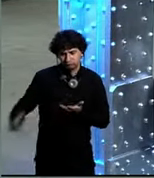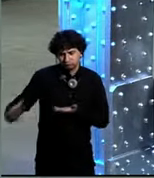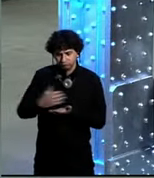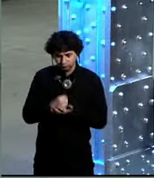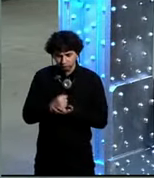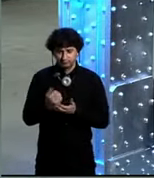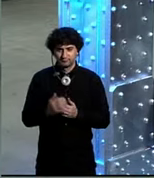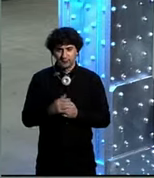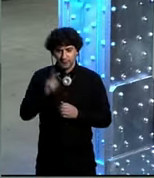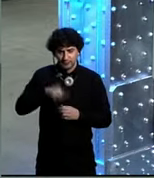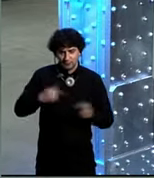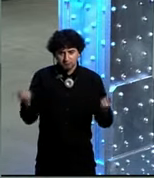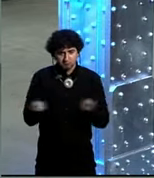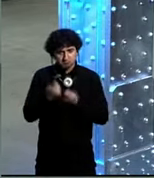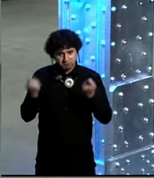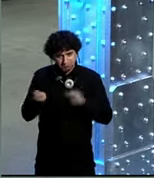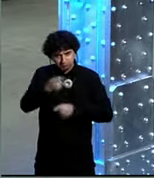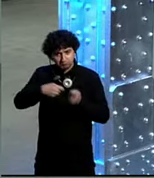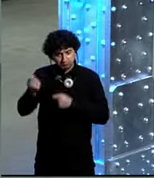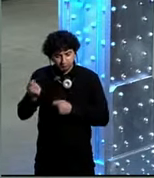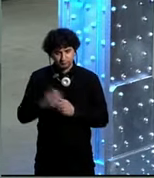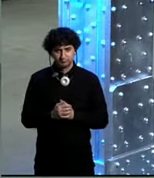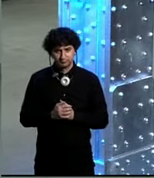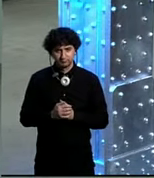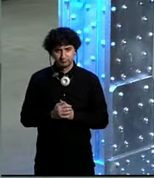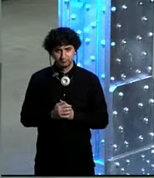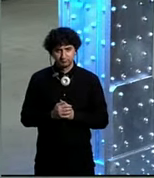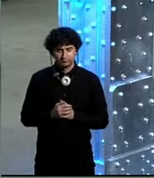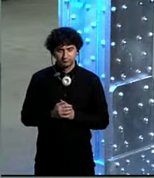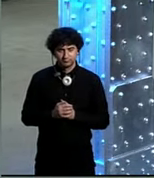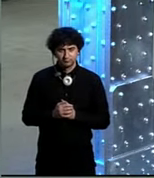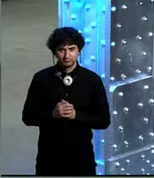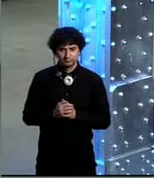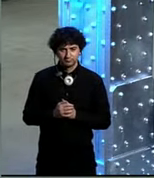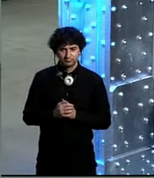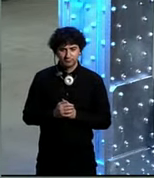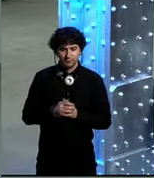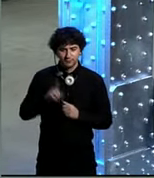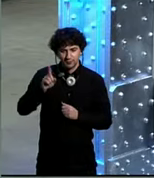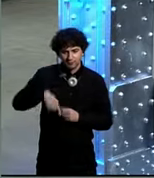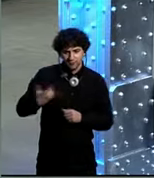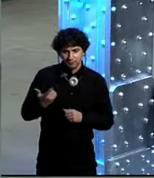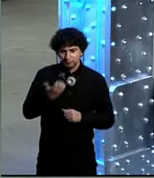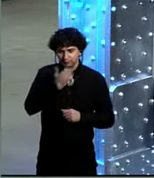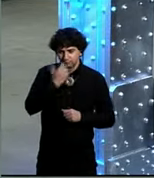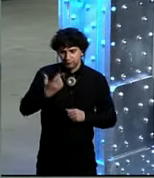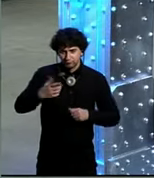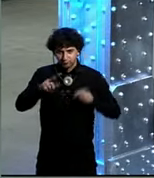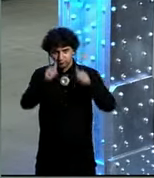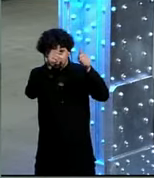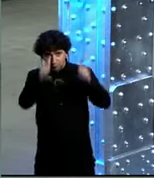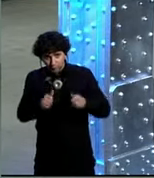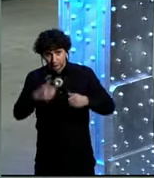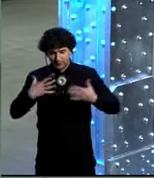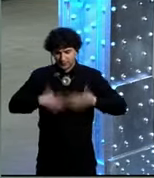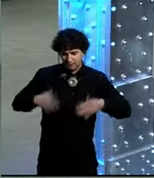merchandise. They have spin-off videos, but they also have mugs and posters and a lot of other merchandise that people who like the